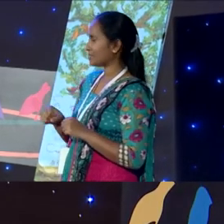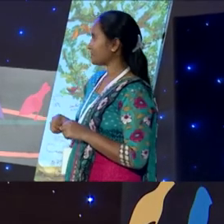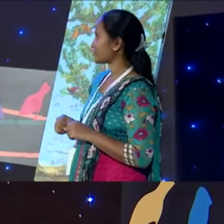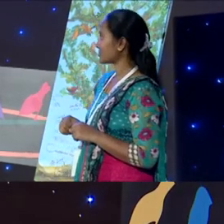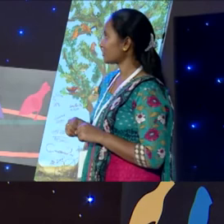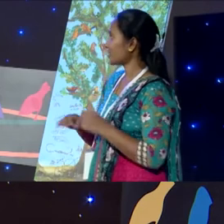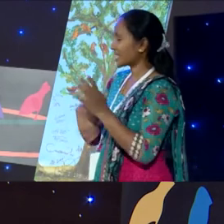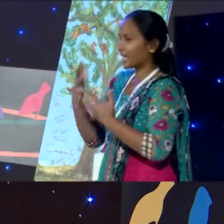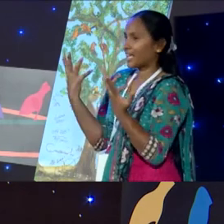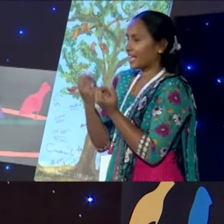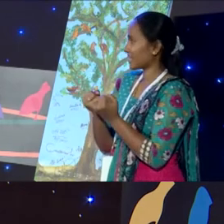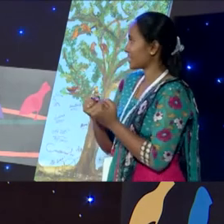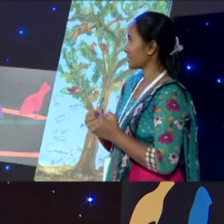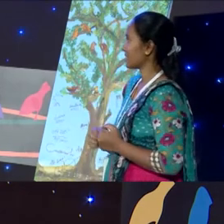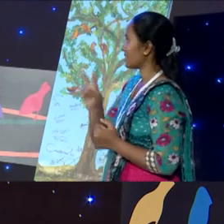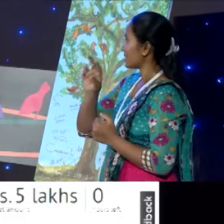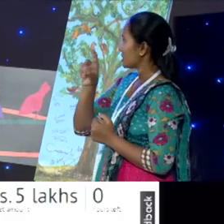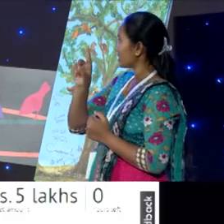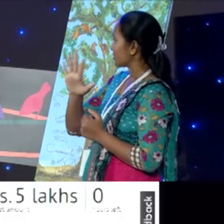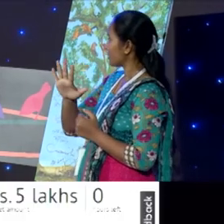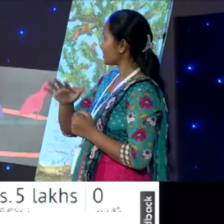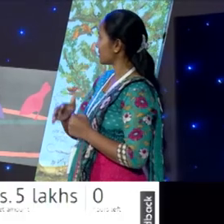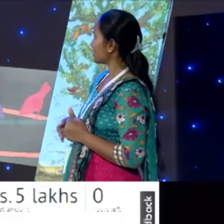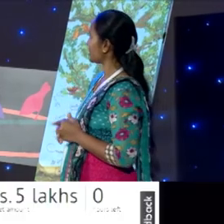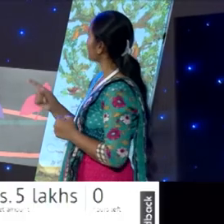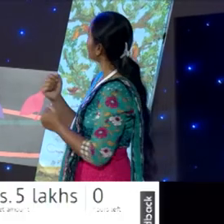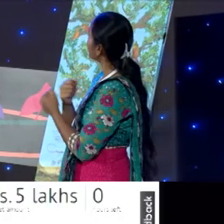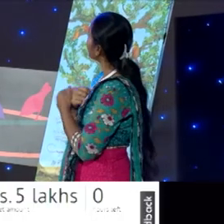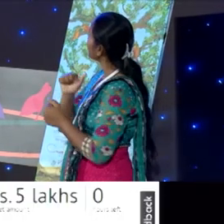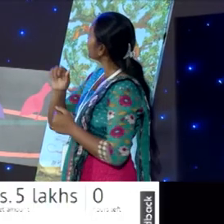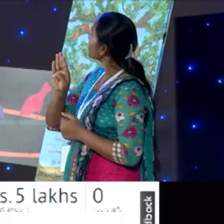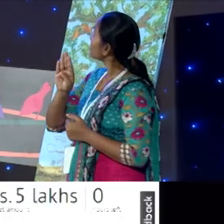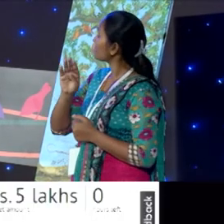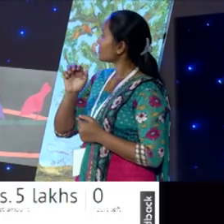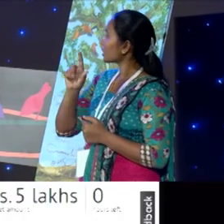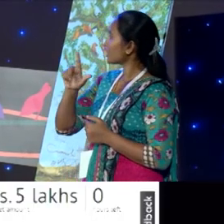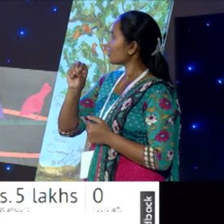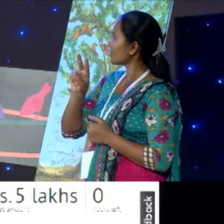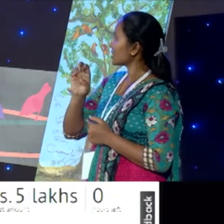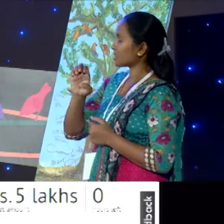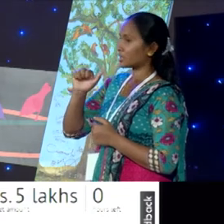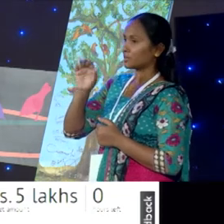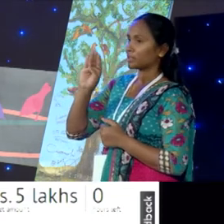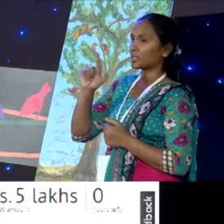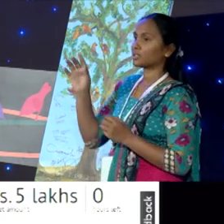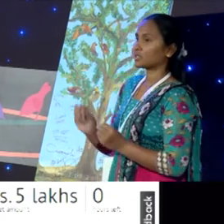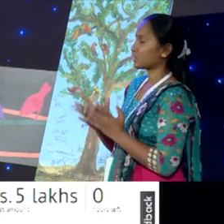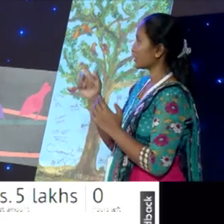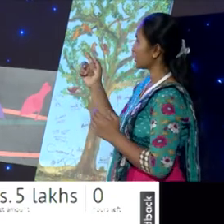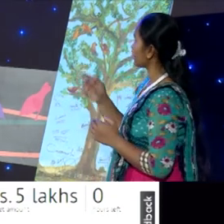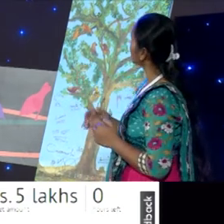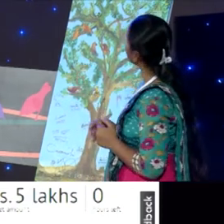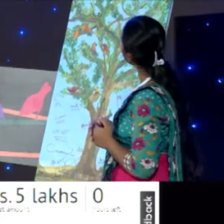next incident, in 2015, I introduced Lovability. And I did not have money for this. And like I said, I think that